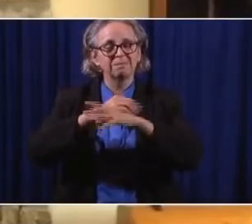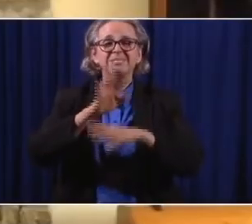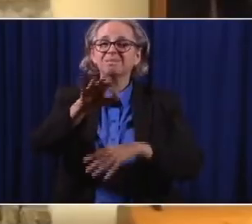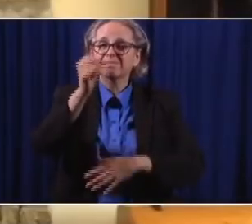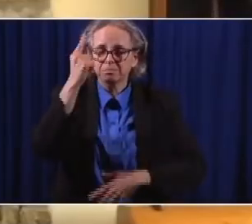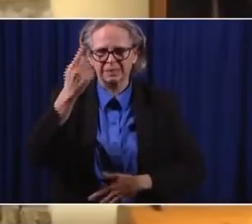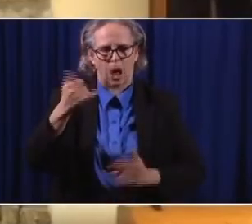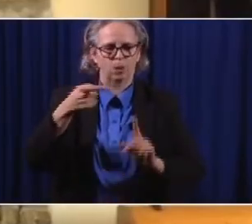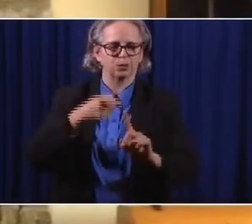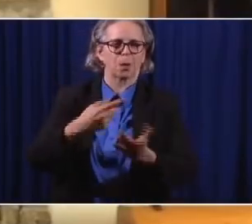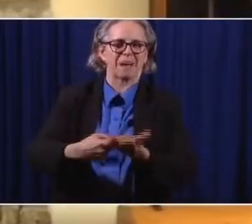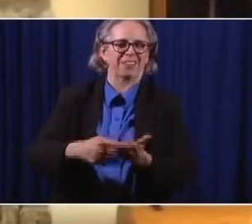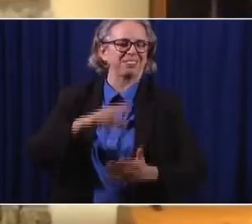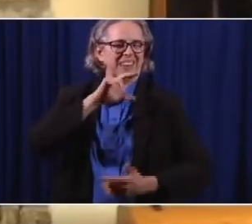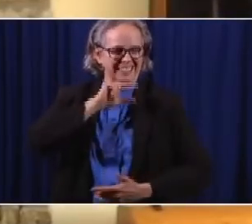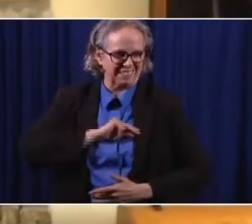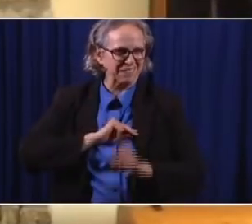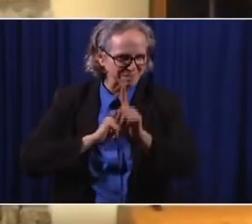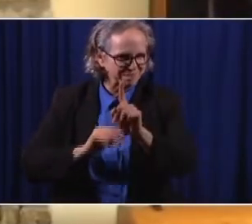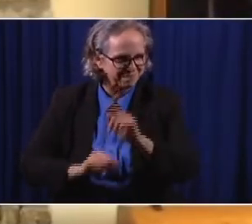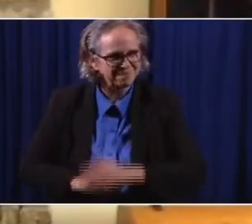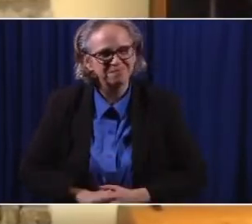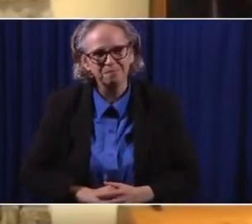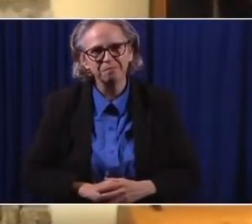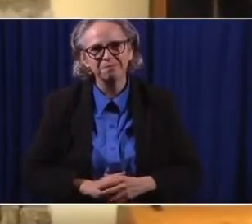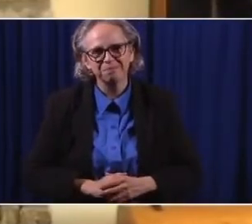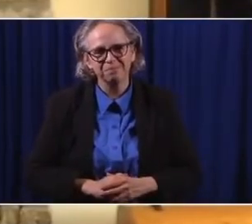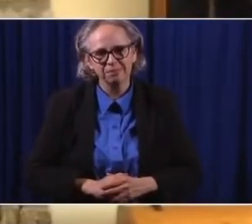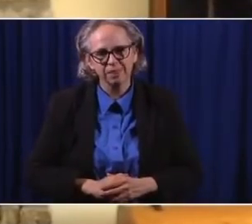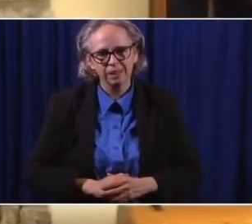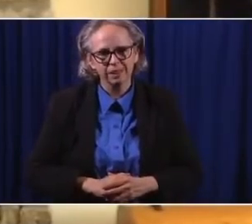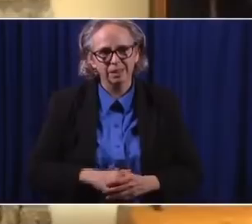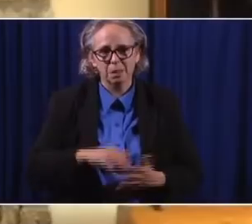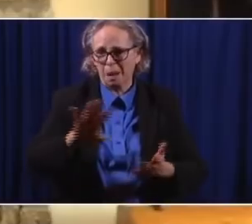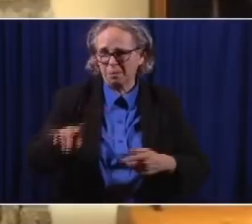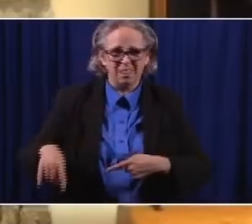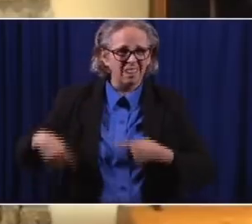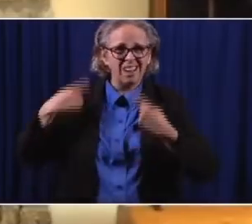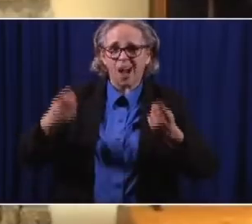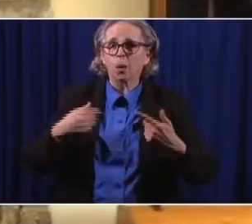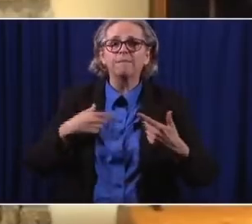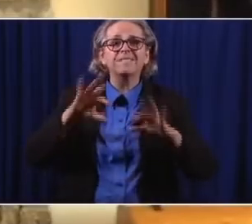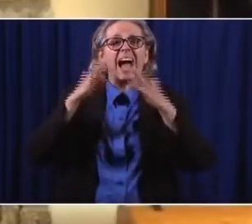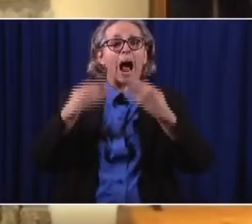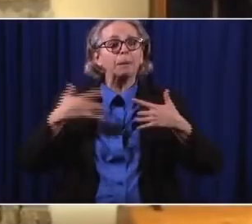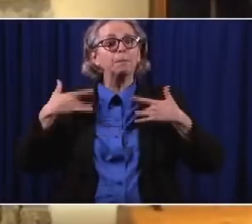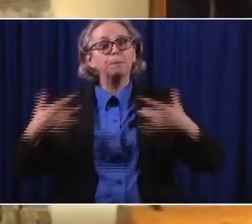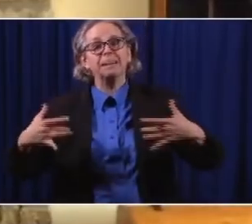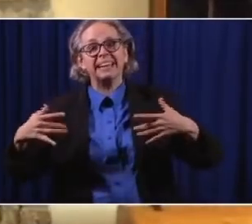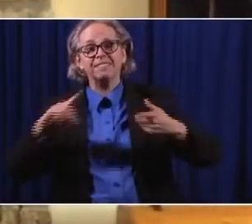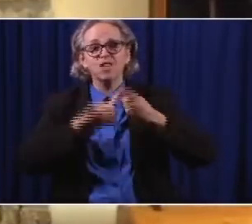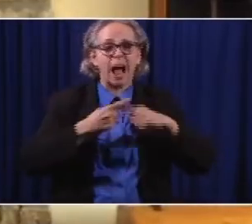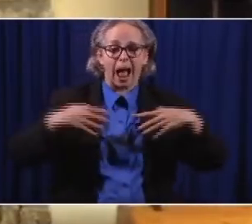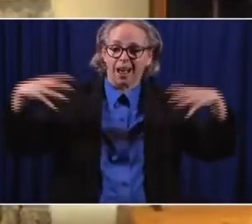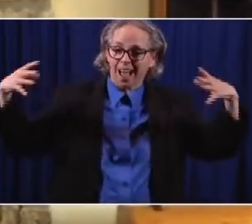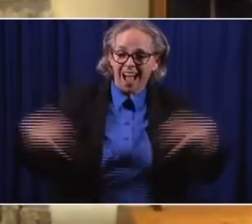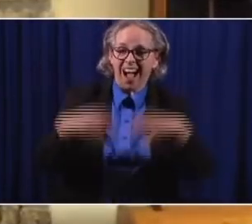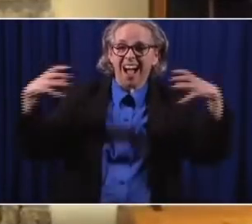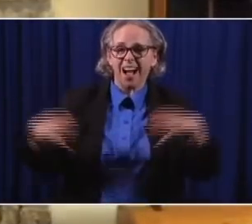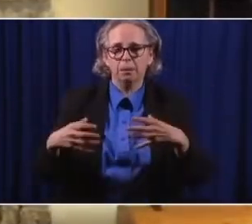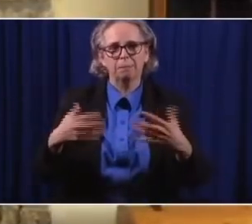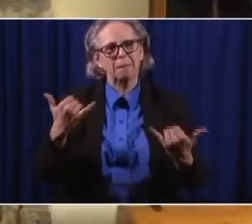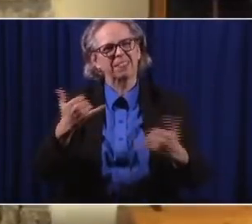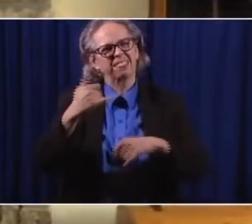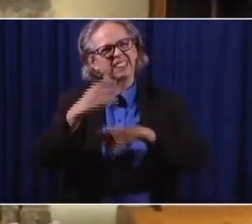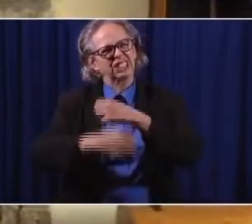Thanksgiving before. It may not be the same Thanksgiving you've had in the past, where a bunch of people come in from out of town and you mix a bunch of